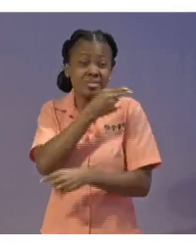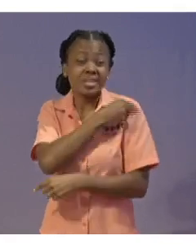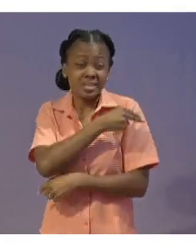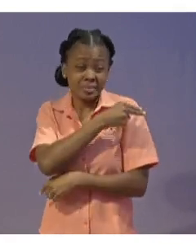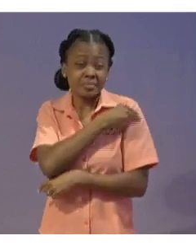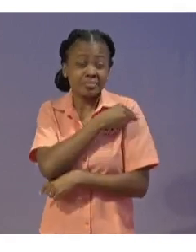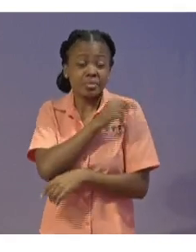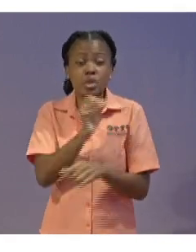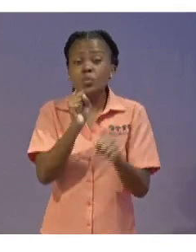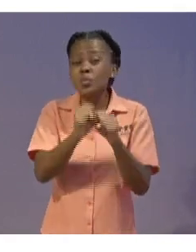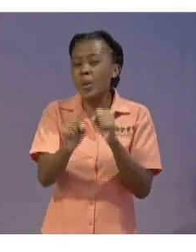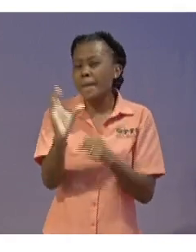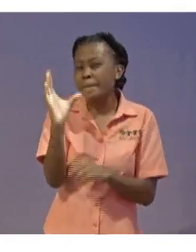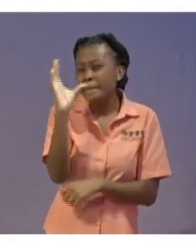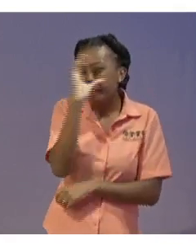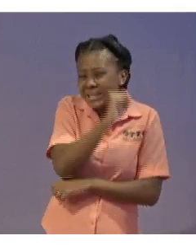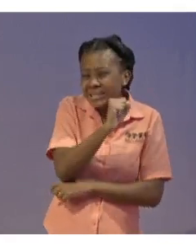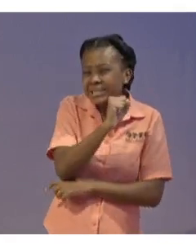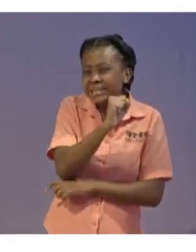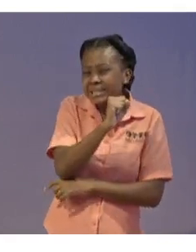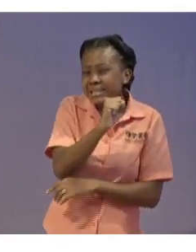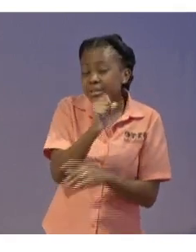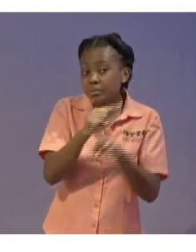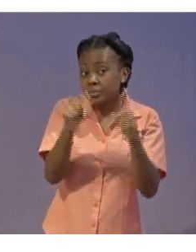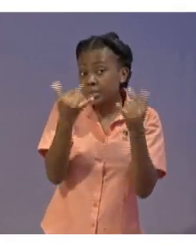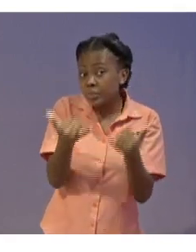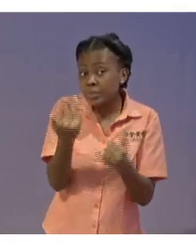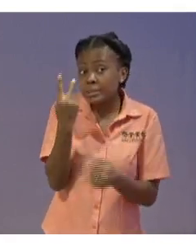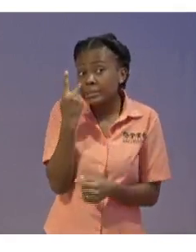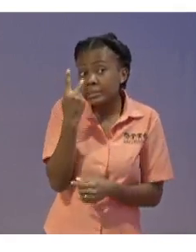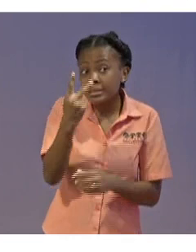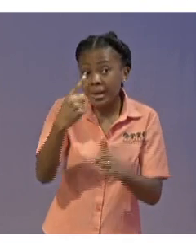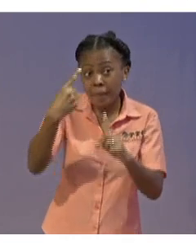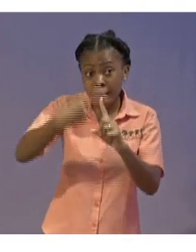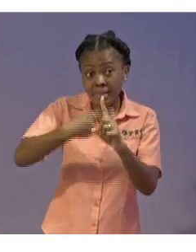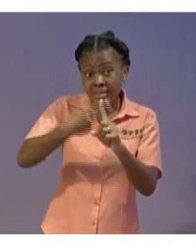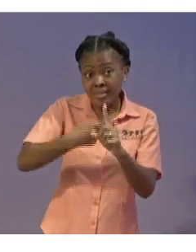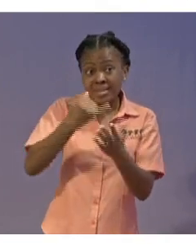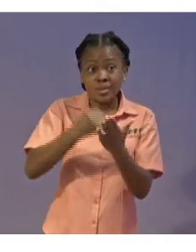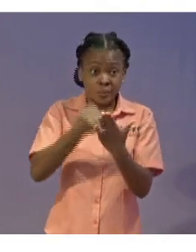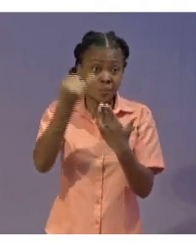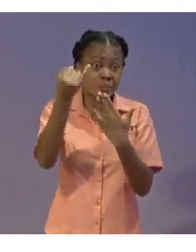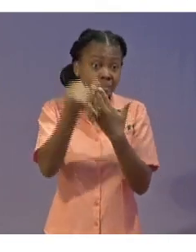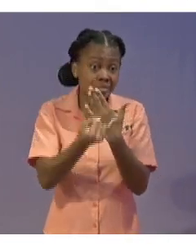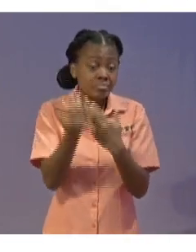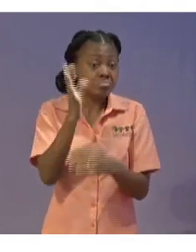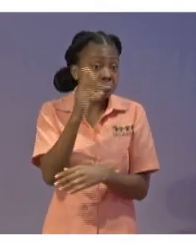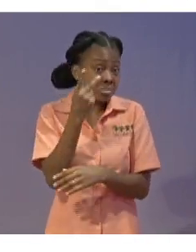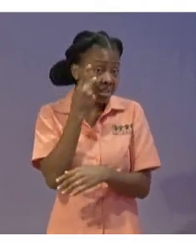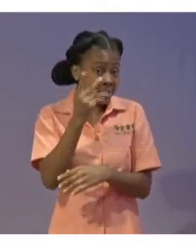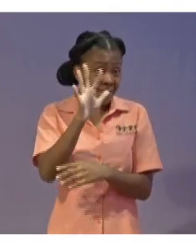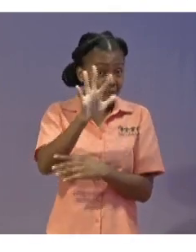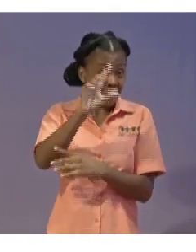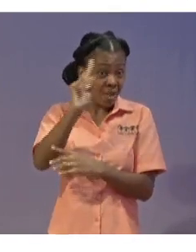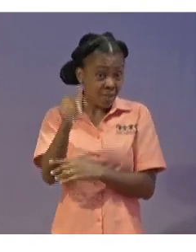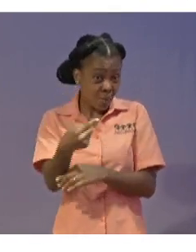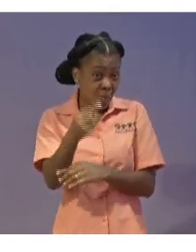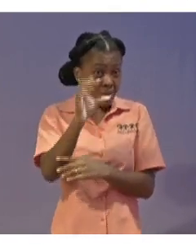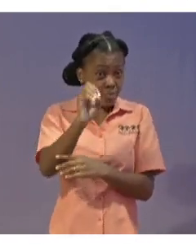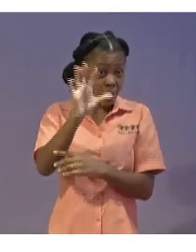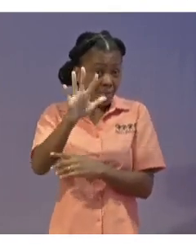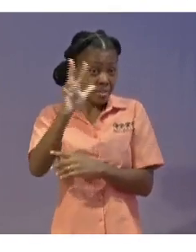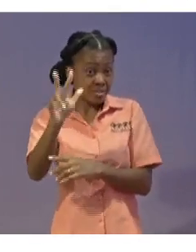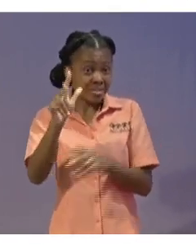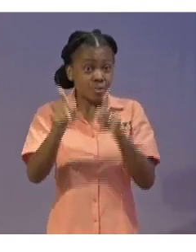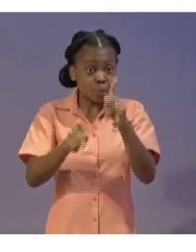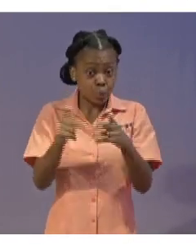we do note that for the month of January already, we have seen 5,053 new cases.